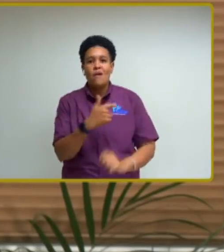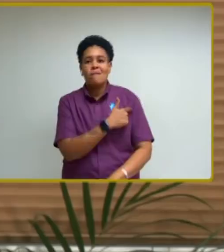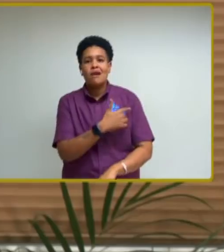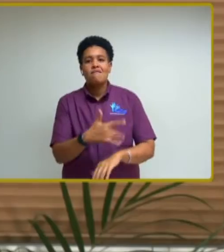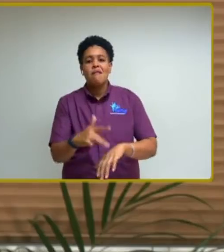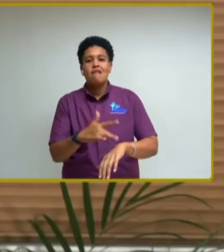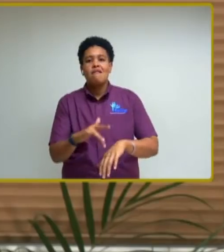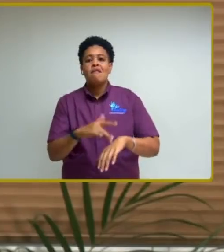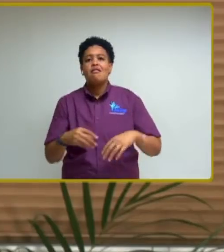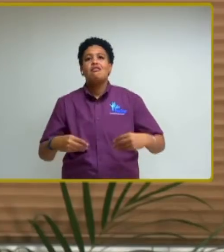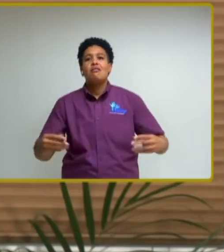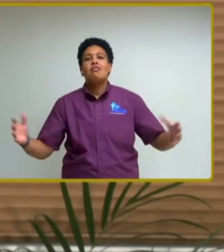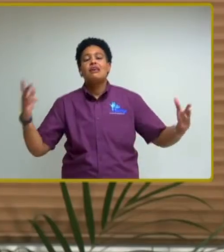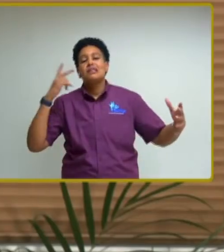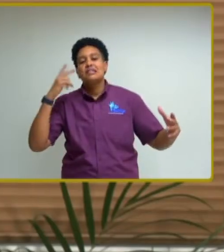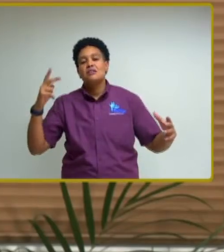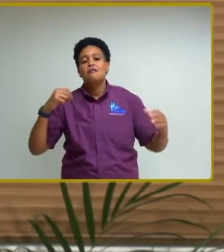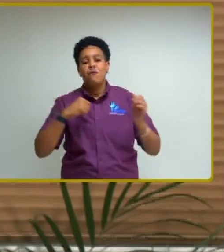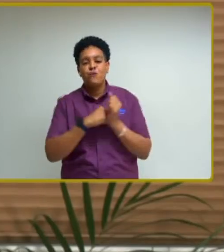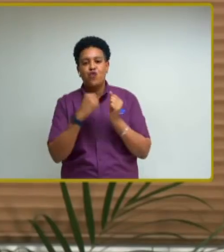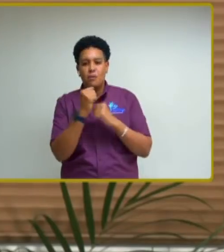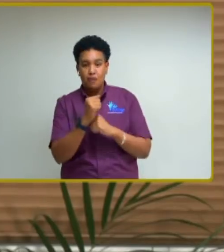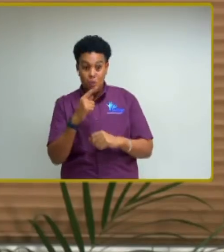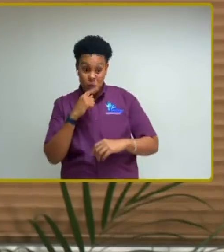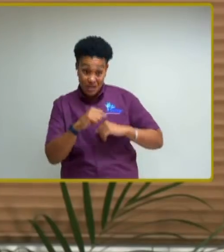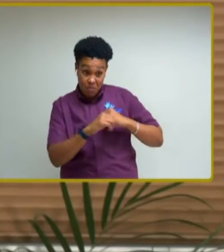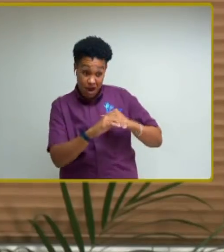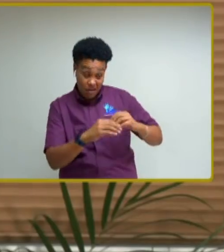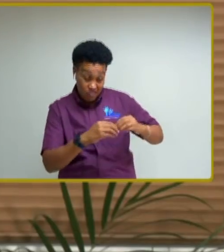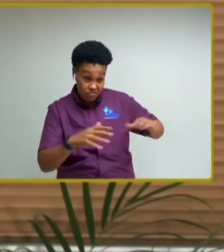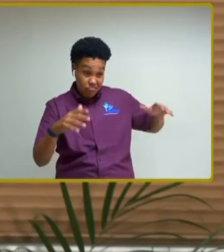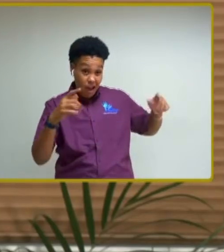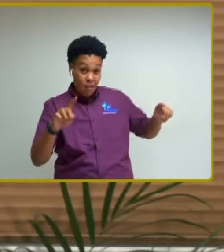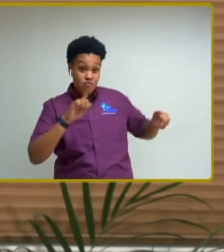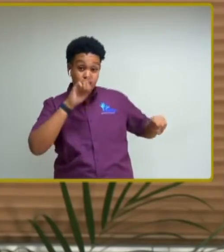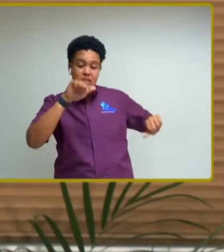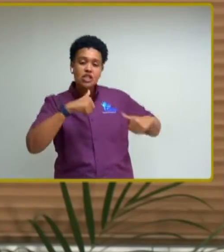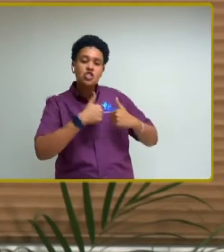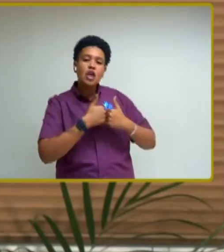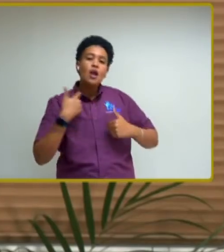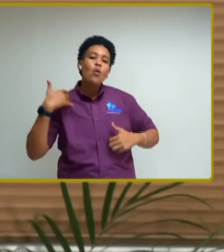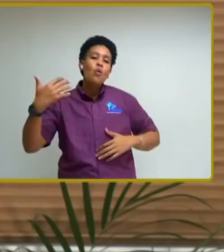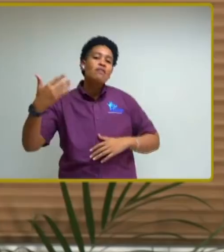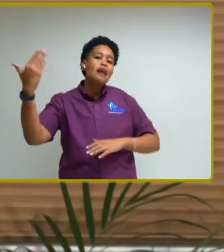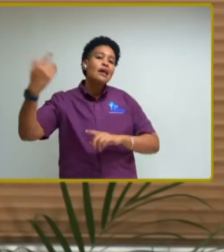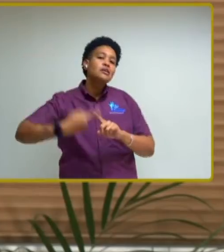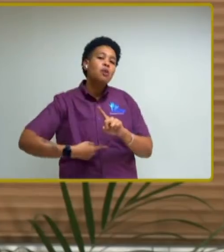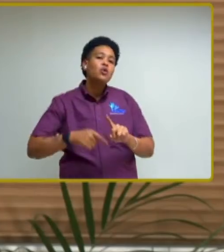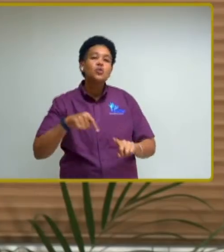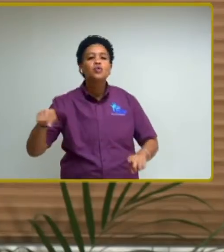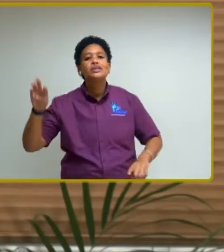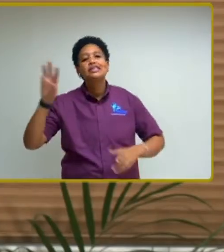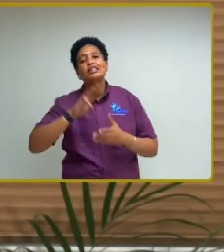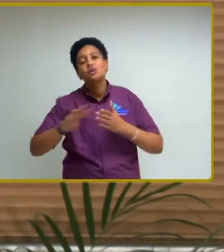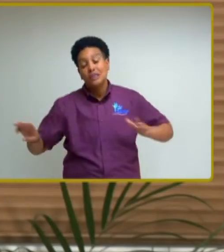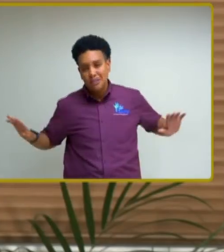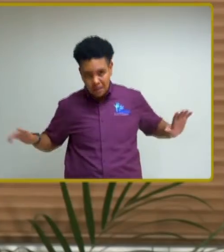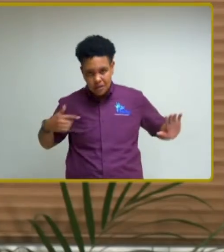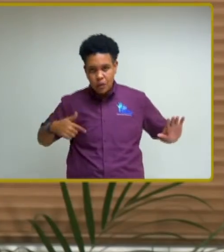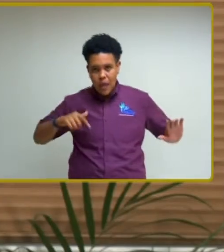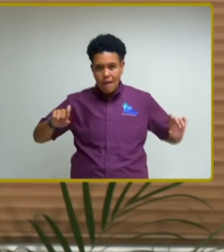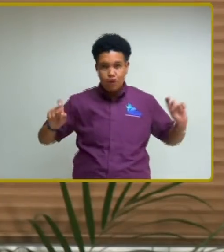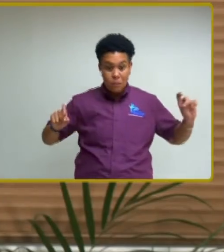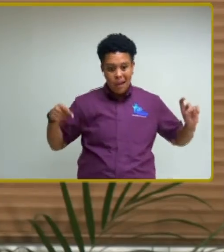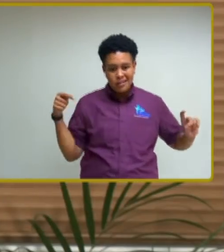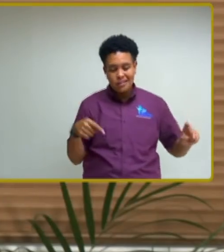will start to see a freeing up of the market with time. But the real challenge is over the next month to 6 weeks, and we have to